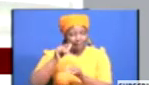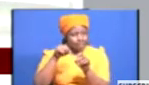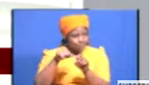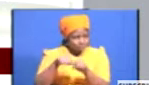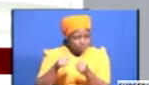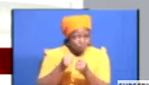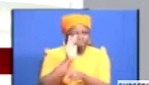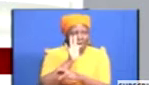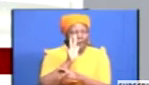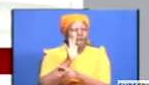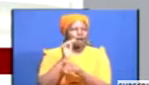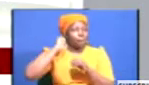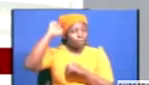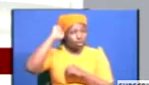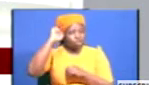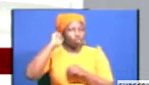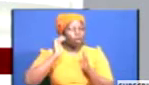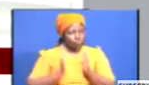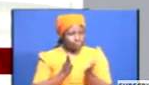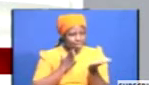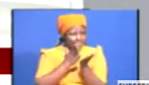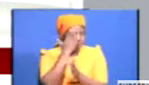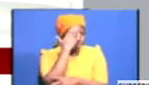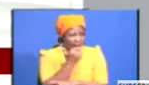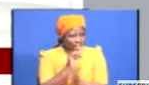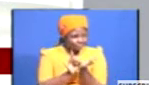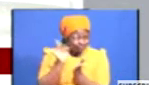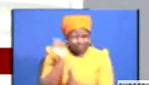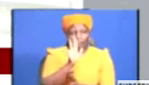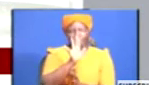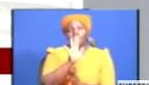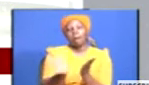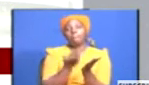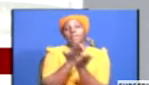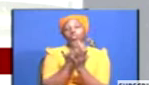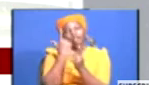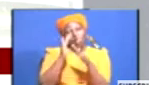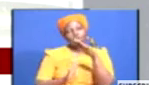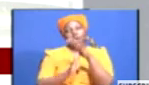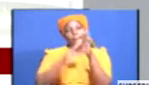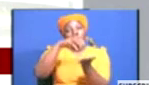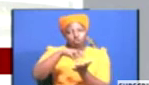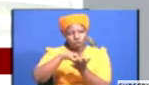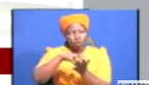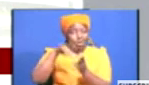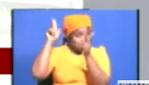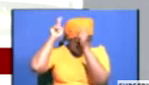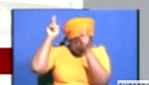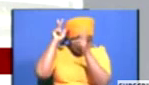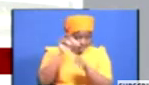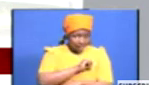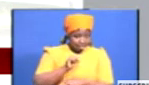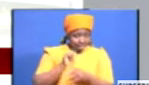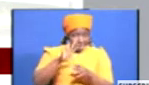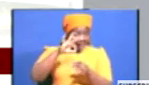rights by disqualifying his application for the top seat. Kakamega senator-elect and activist Okiya Omtatah